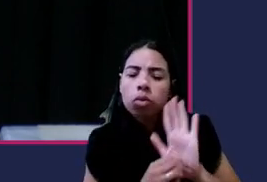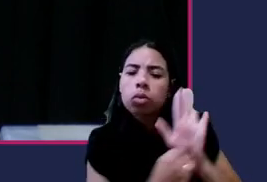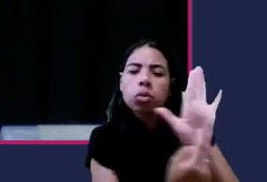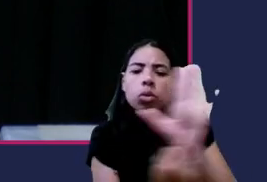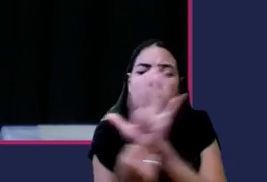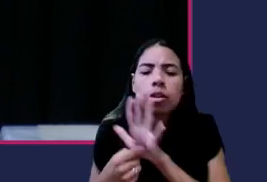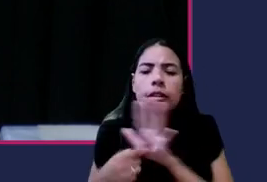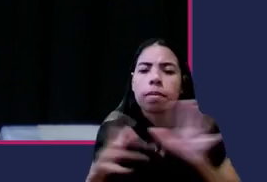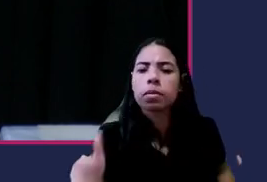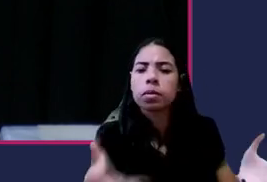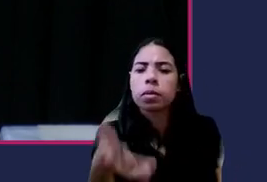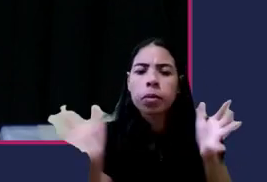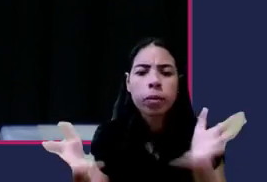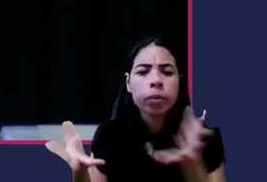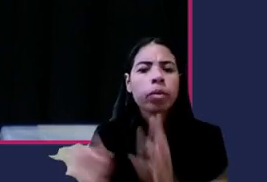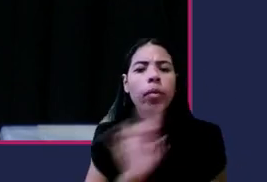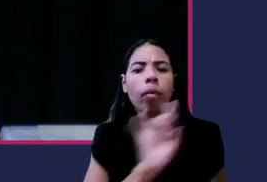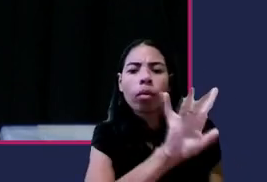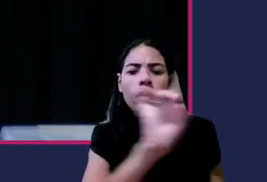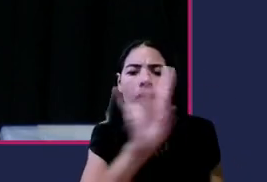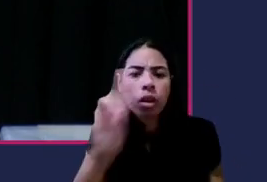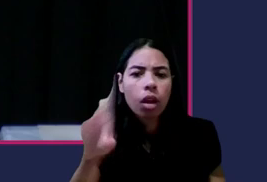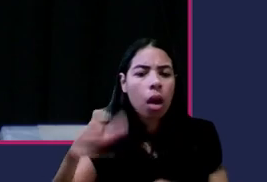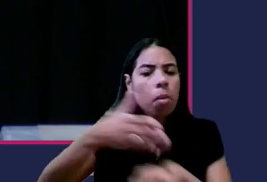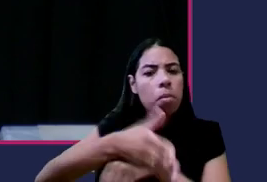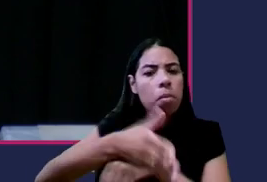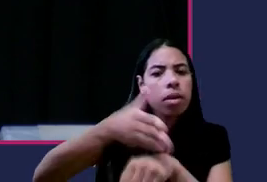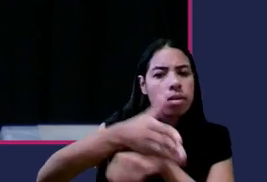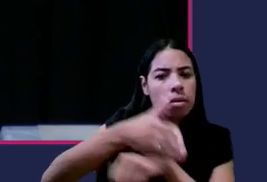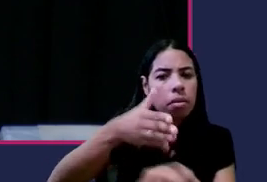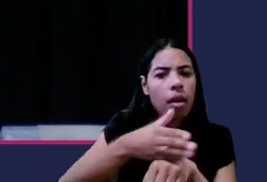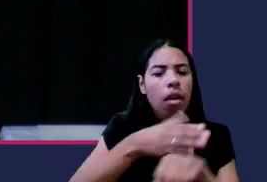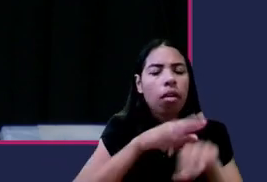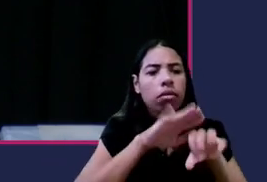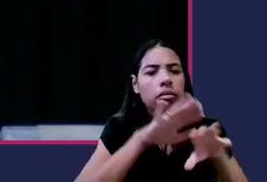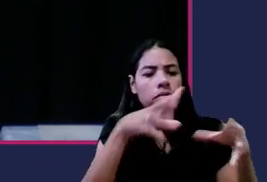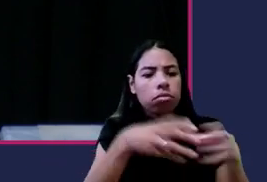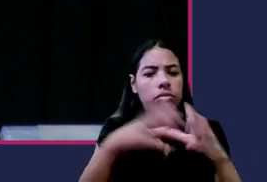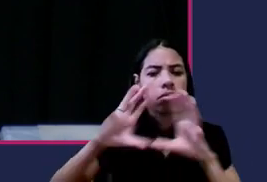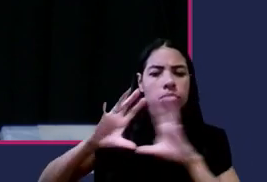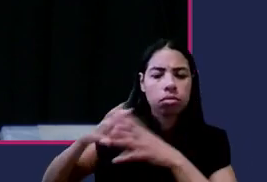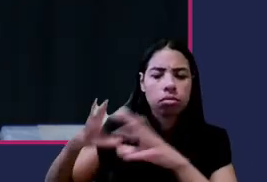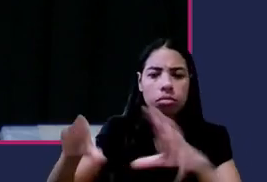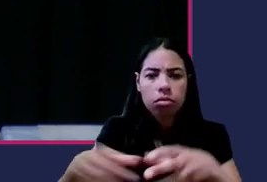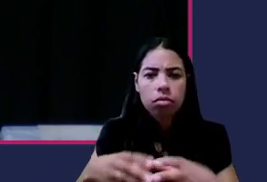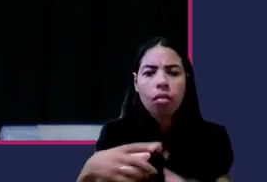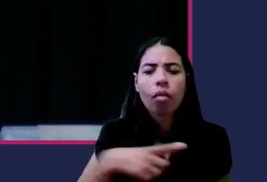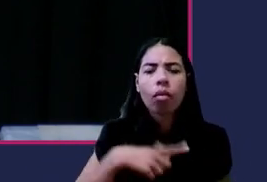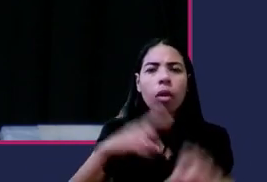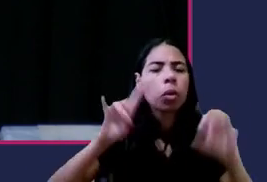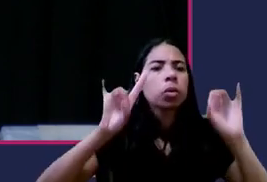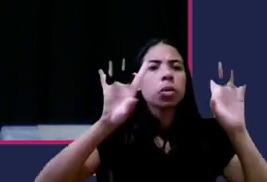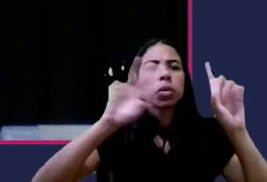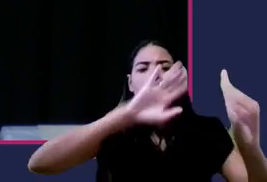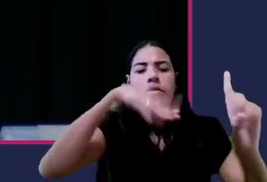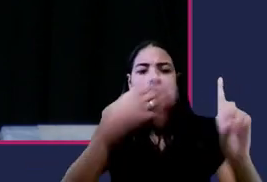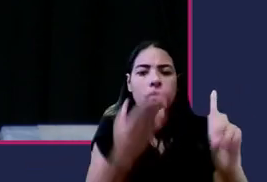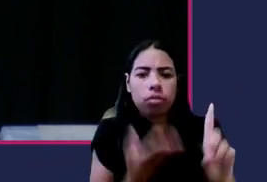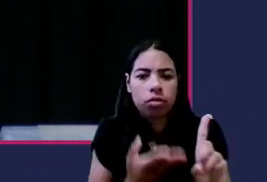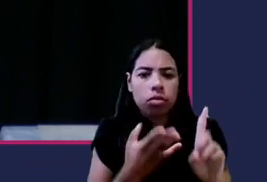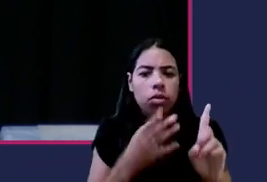and encourage all of you to take a seat on our tables. We have an honor